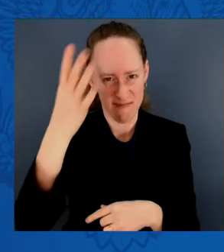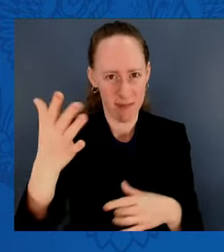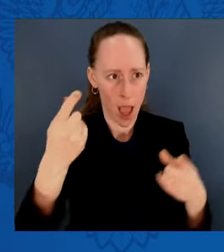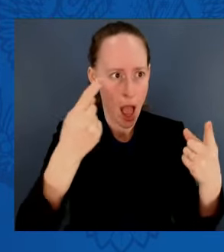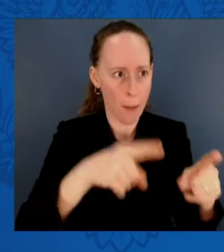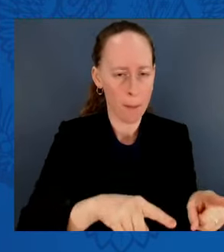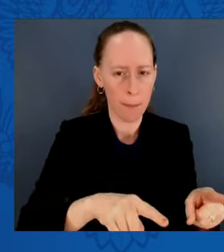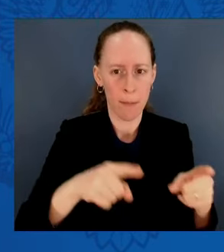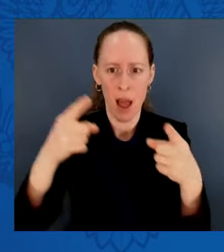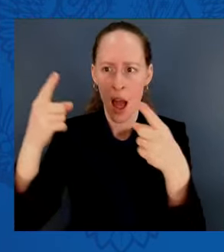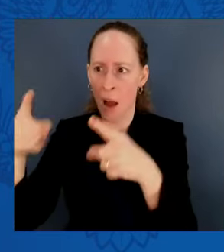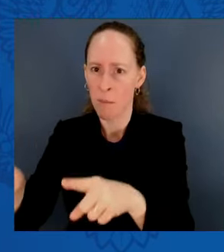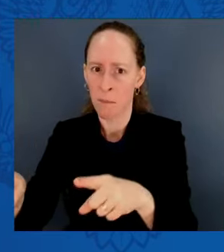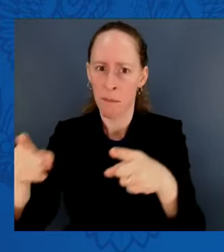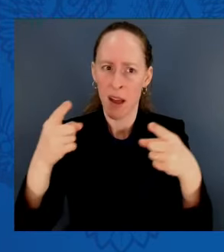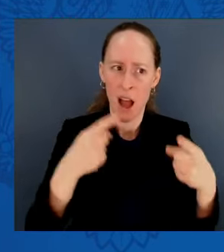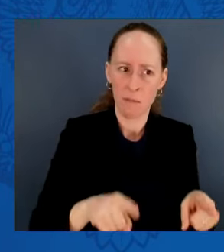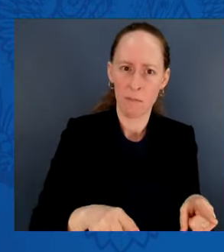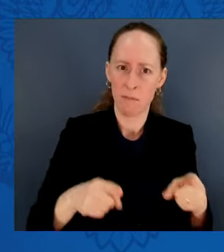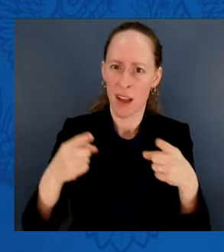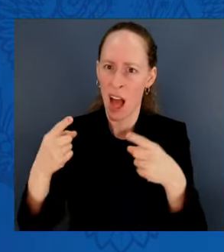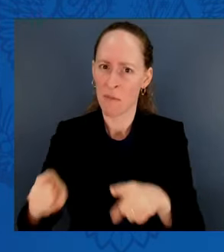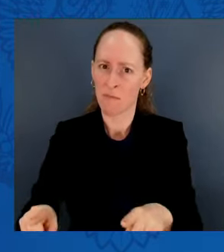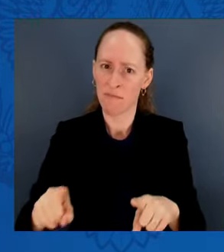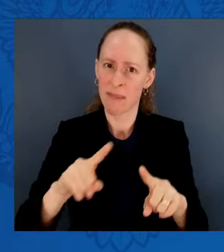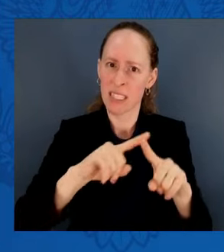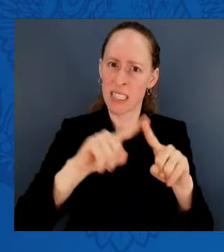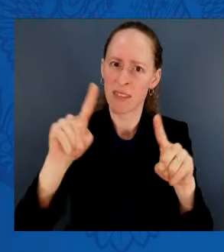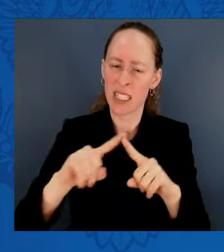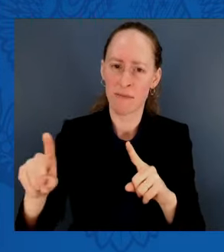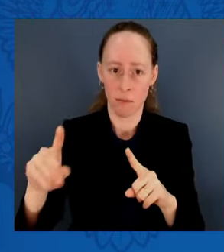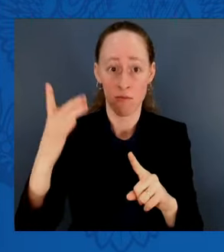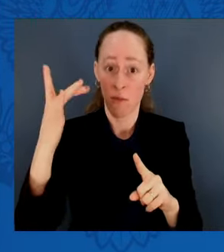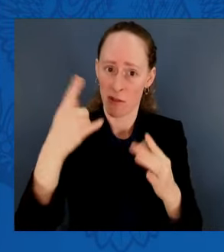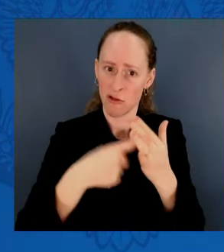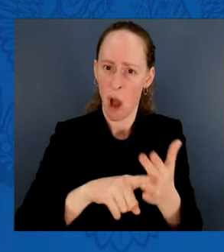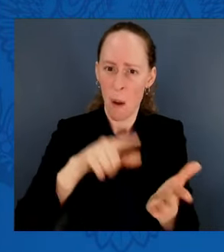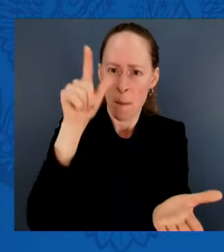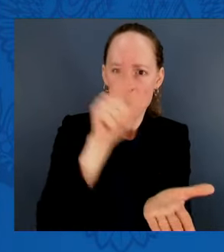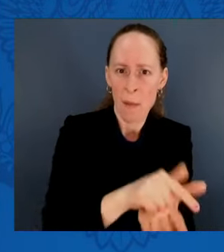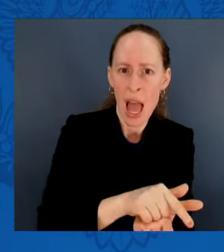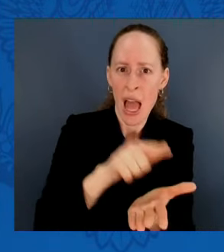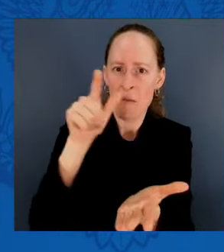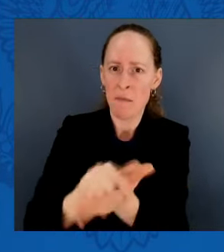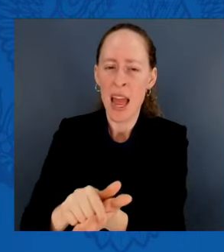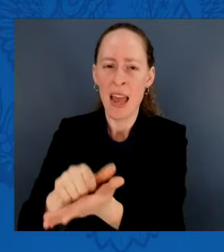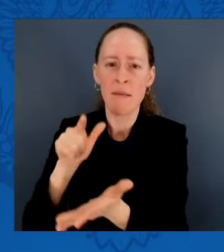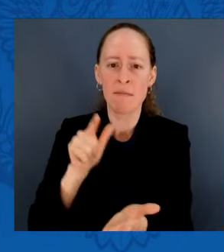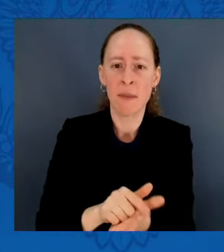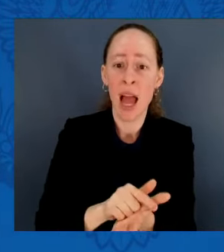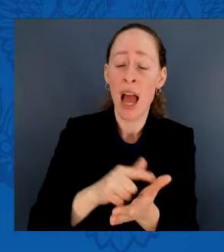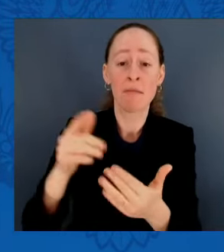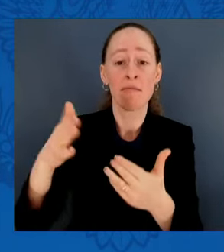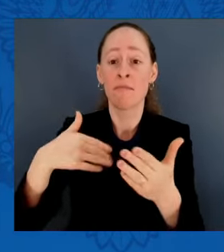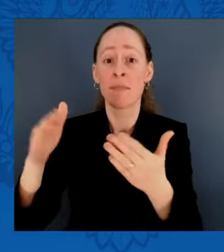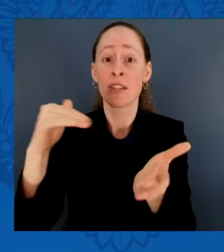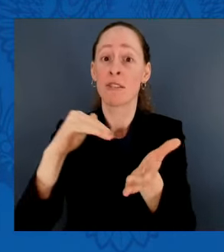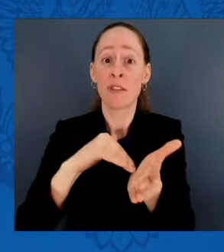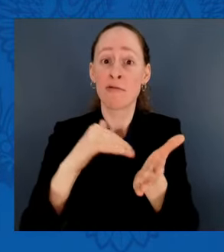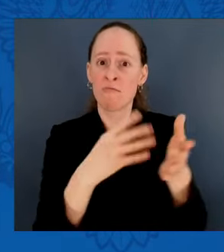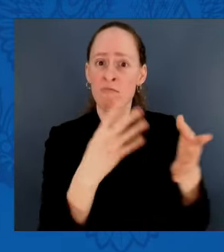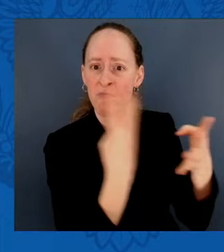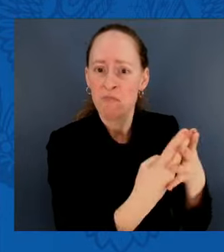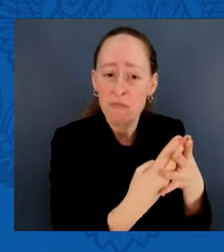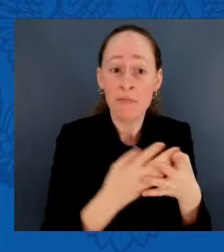criminalizing doctors, forcing survivors of rape and incest to leave their states to get the treatment they need. Many of you in